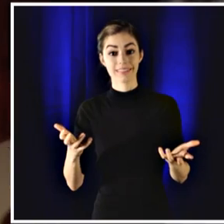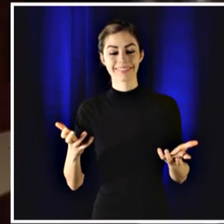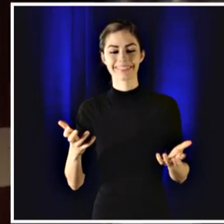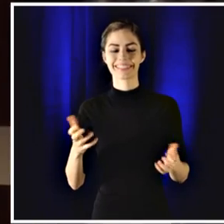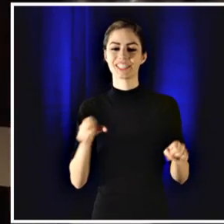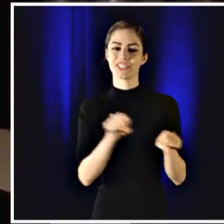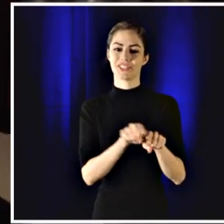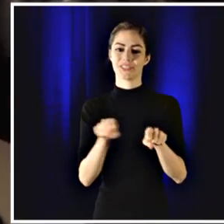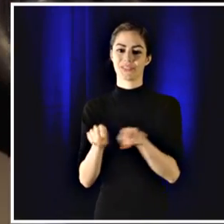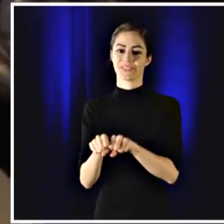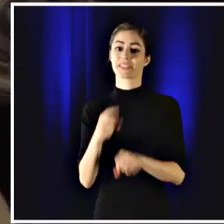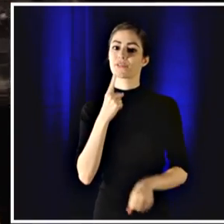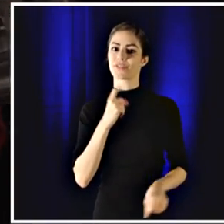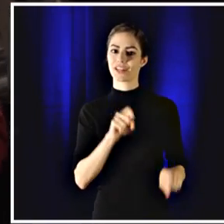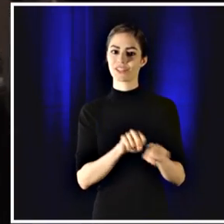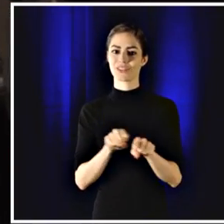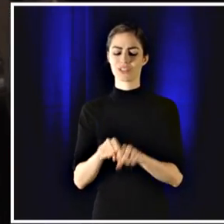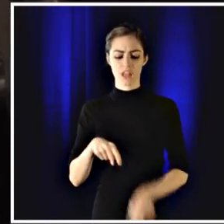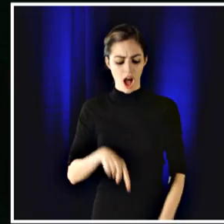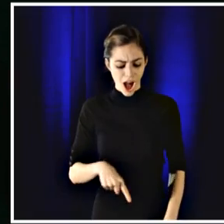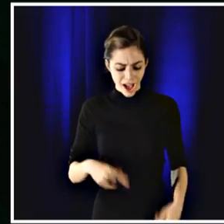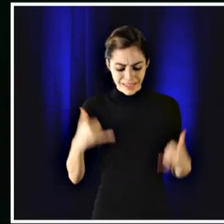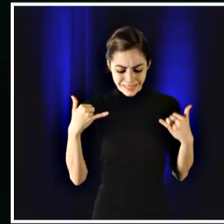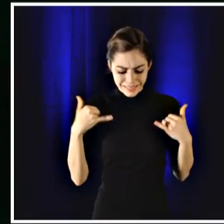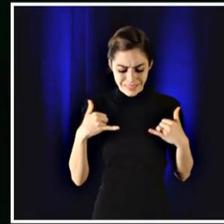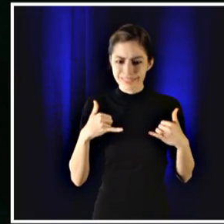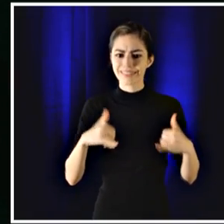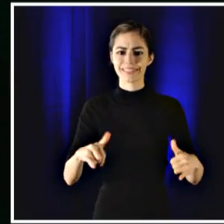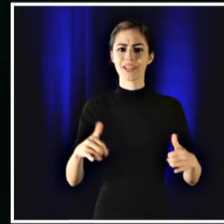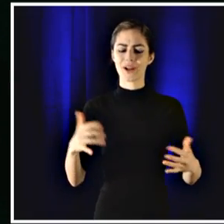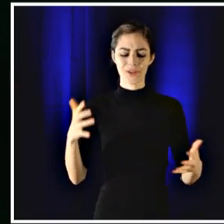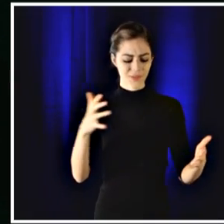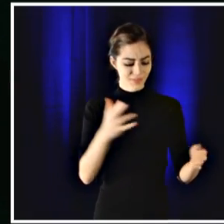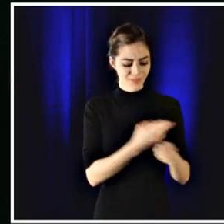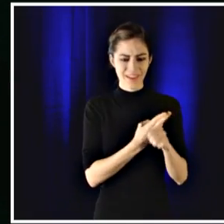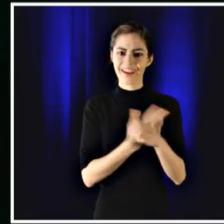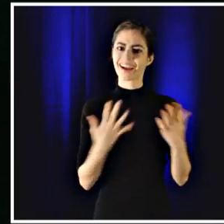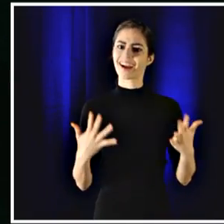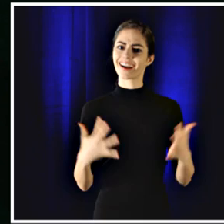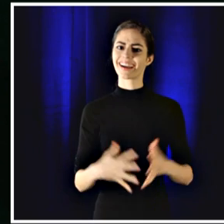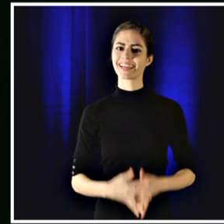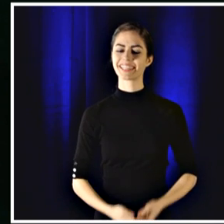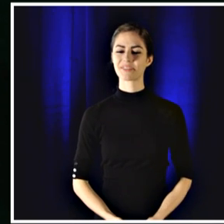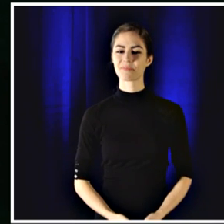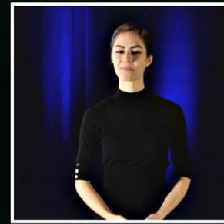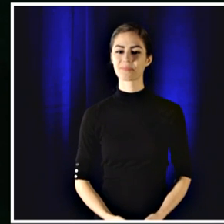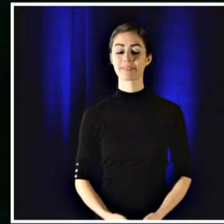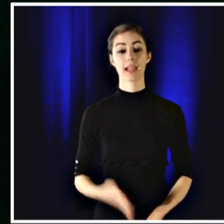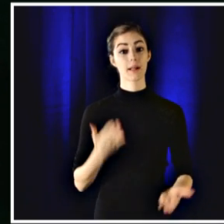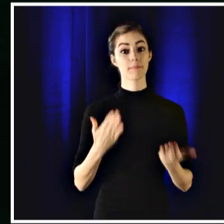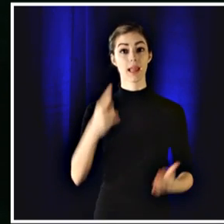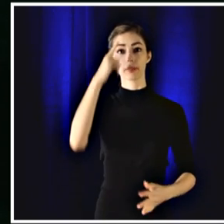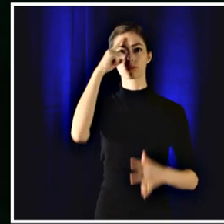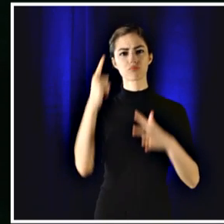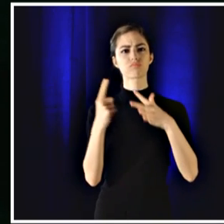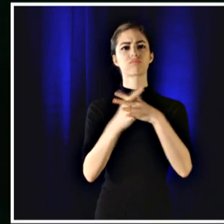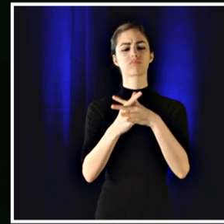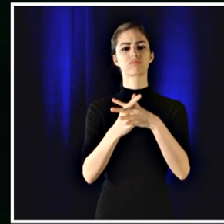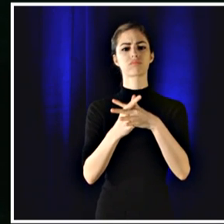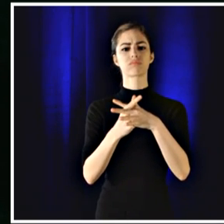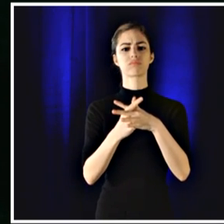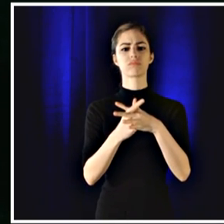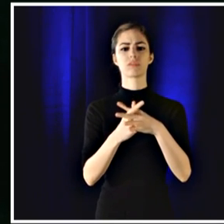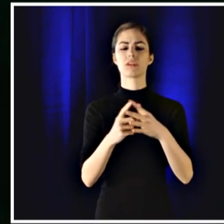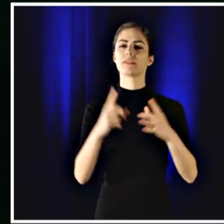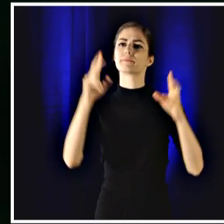Some of us might recall a beautiful image of Judy Garland standing in a pair of ruby slippers, such as you see right now,